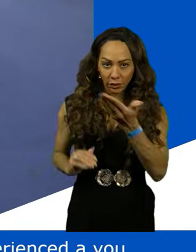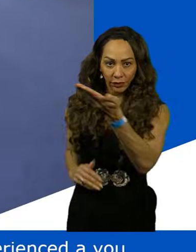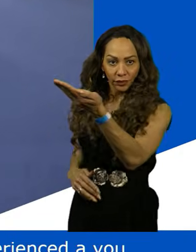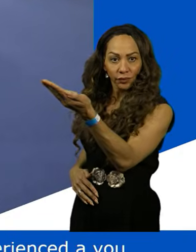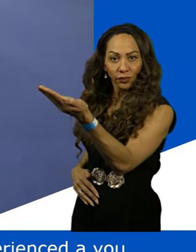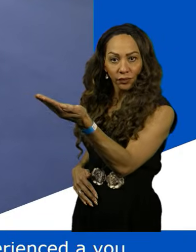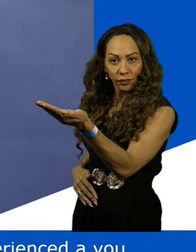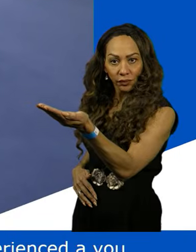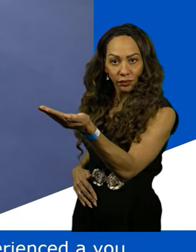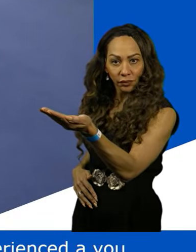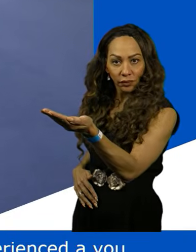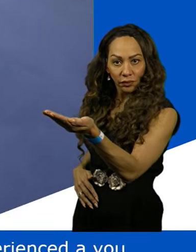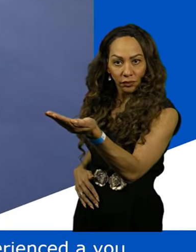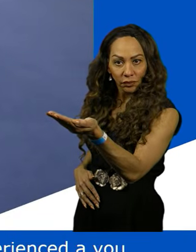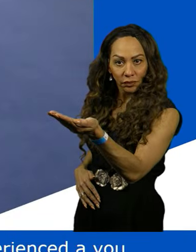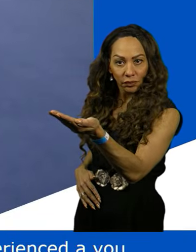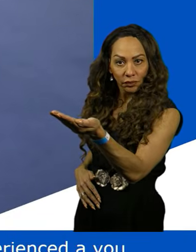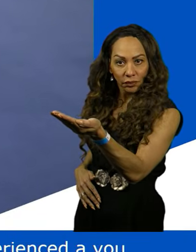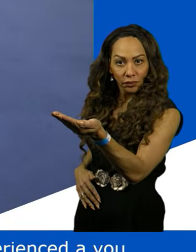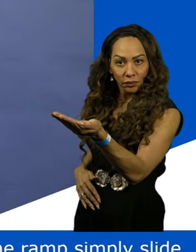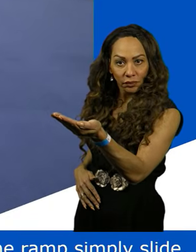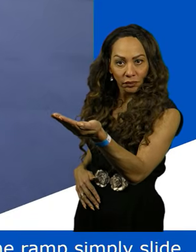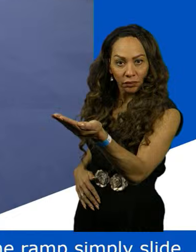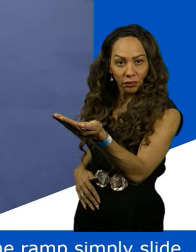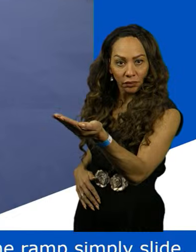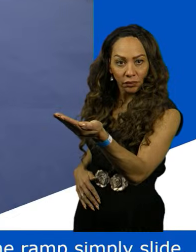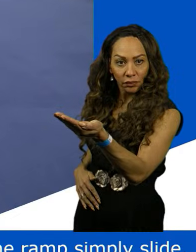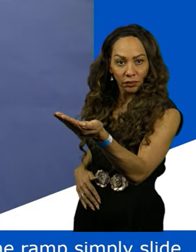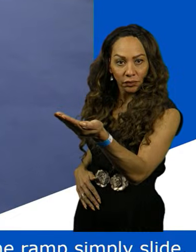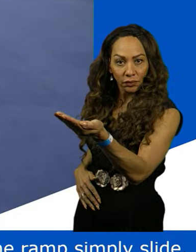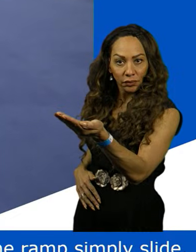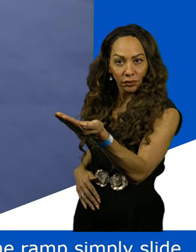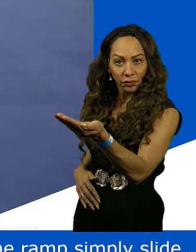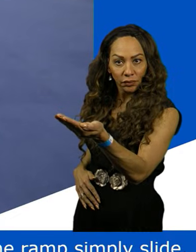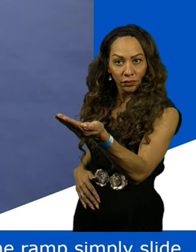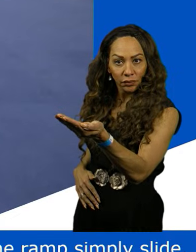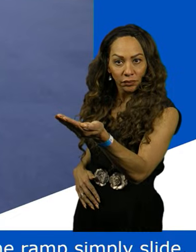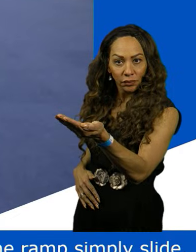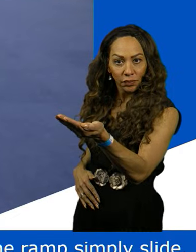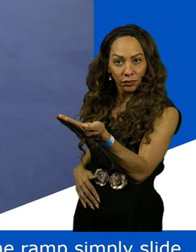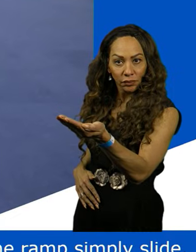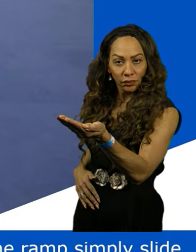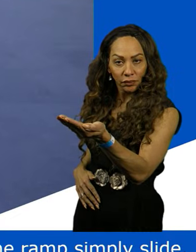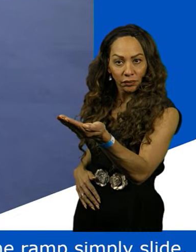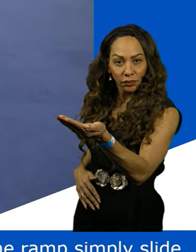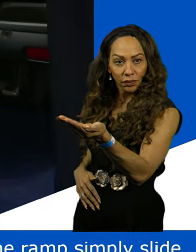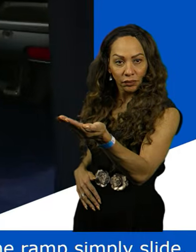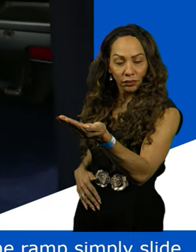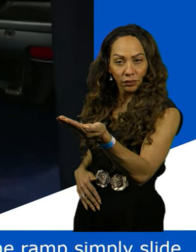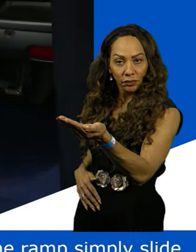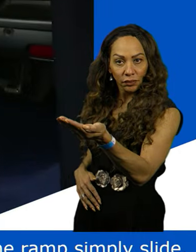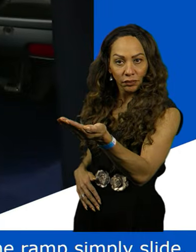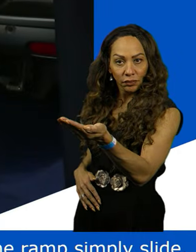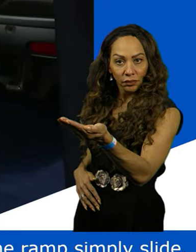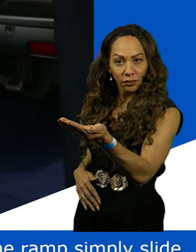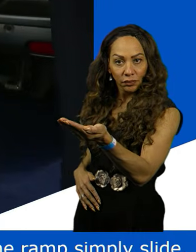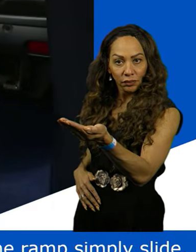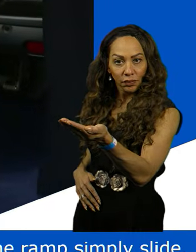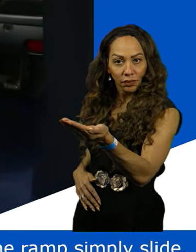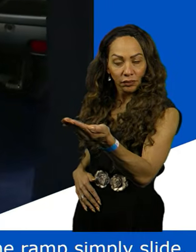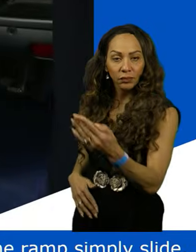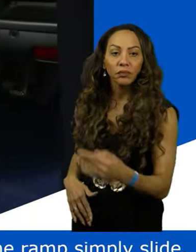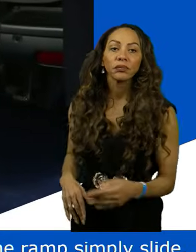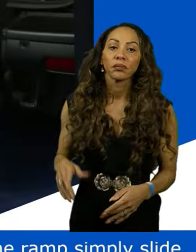down like that. The handles on the ramp are always on what would be traditionally the curb